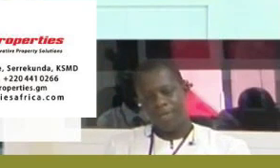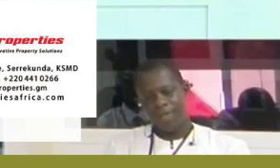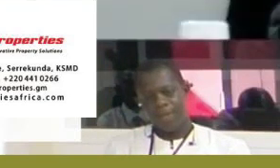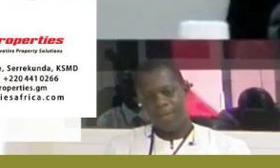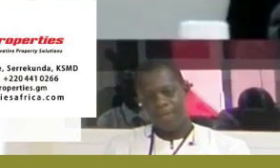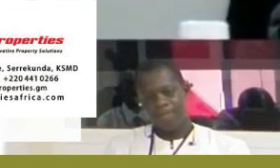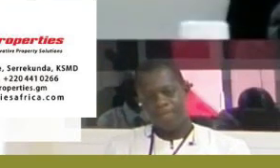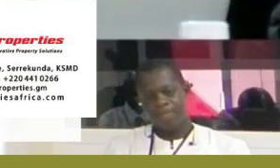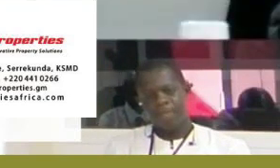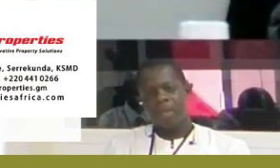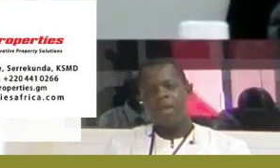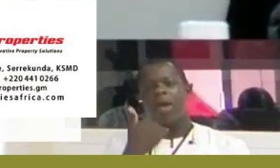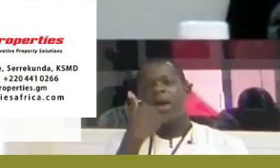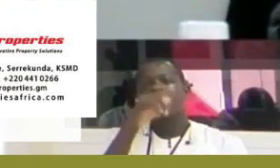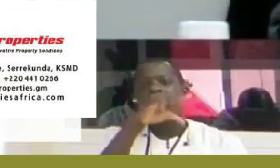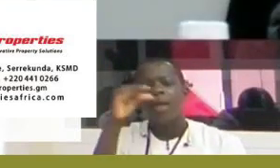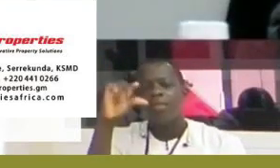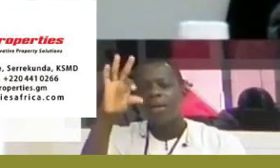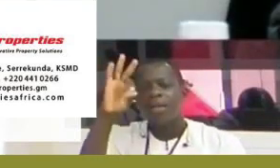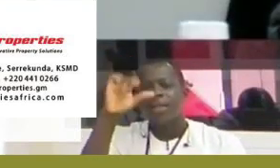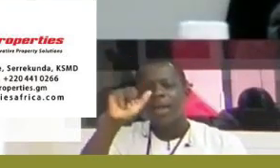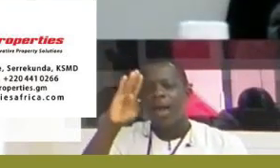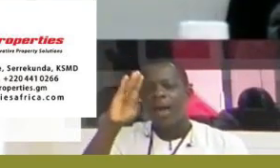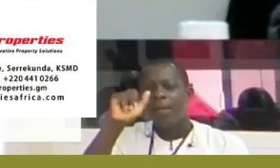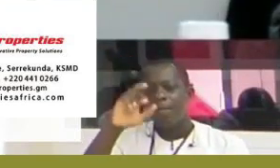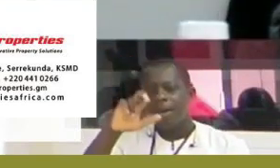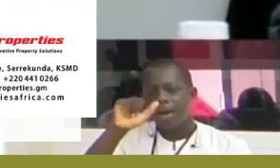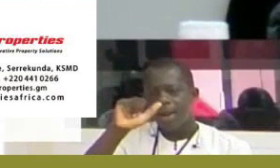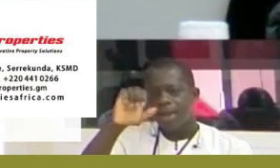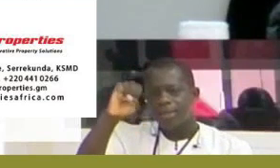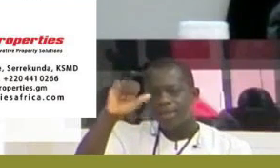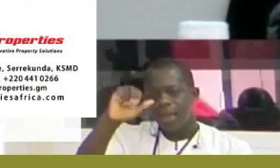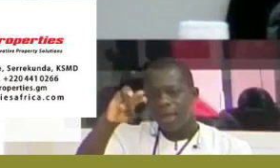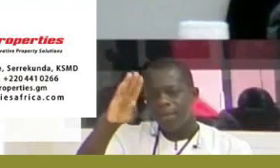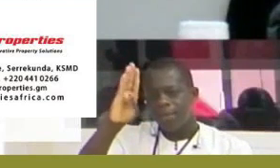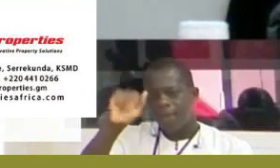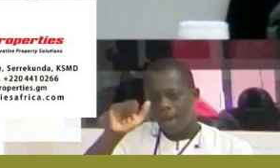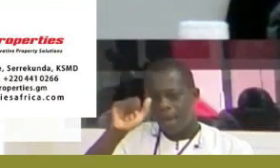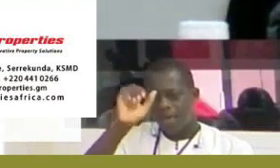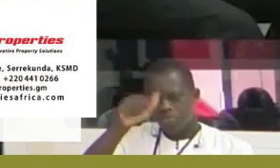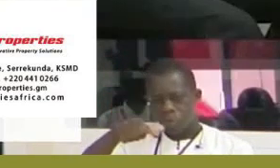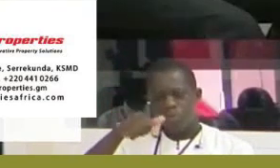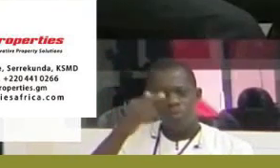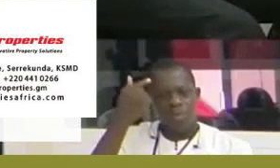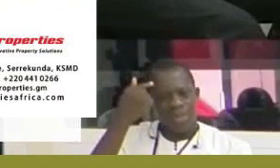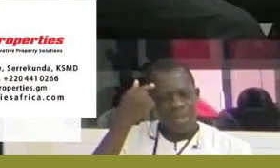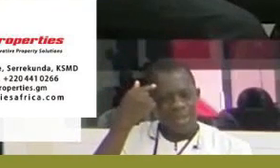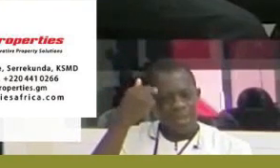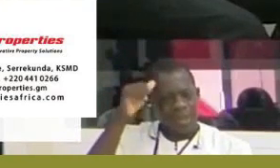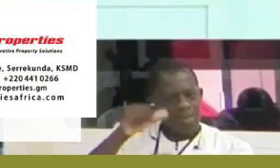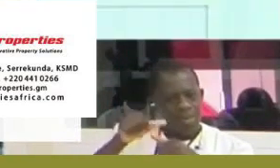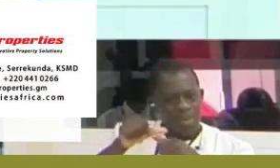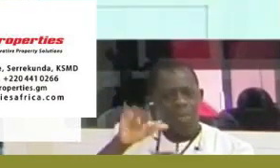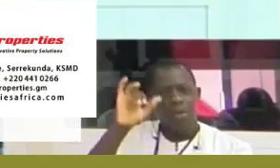2 prison, he said they went to the head of the prison's department, David Kujambi, where they met General Sulaiman Baji, Usman